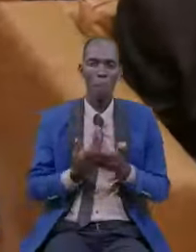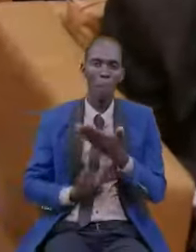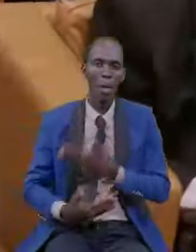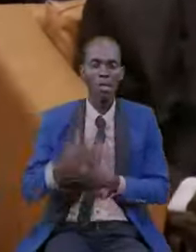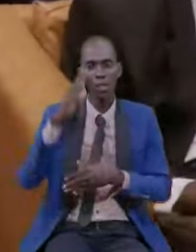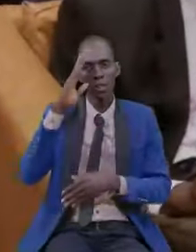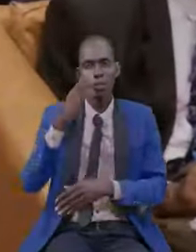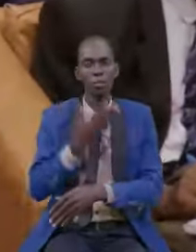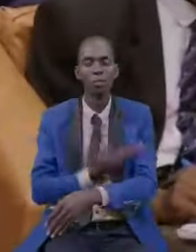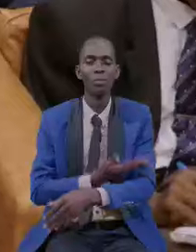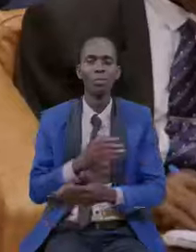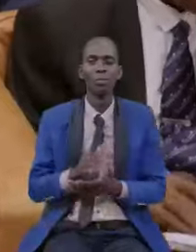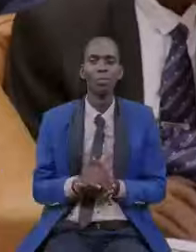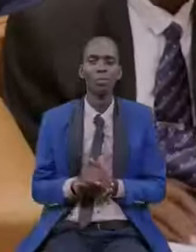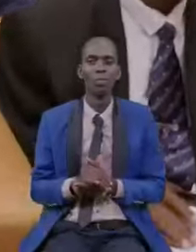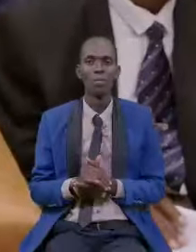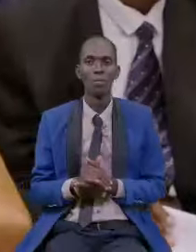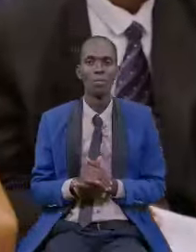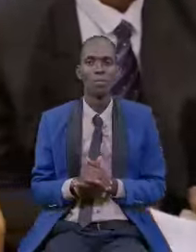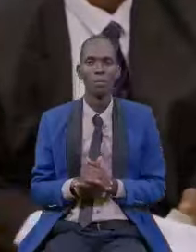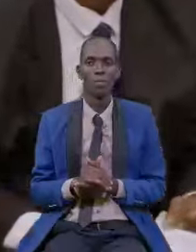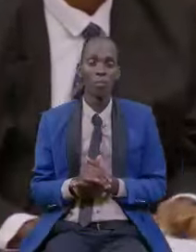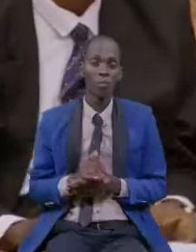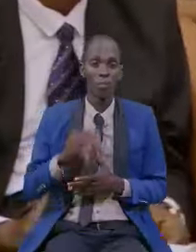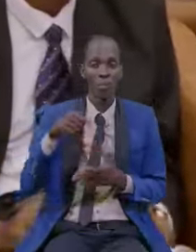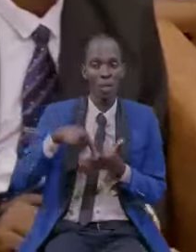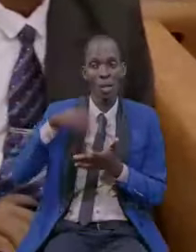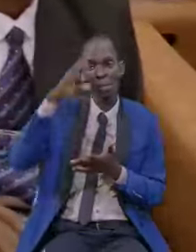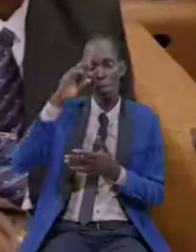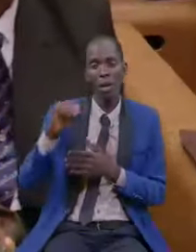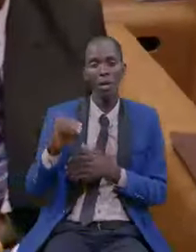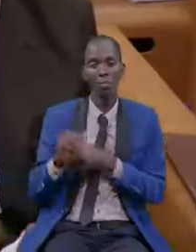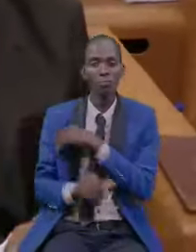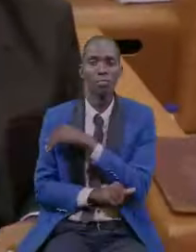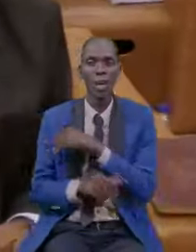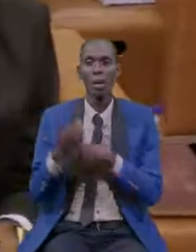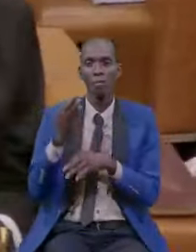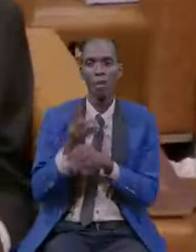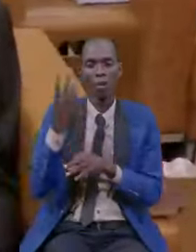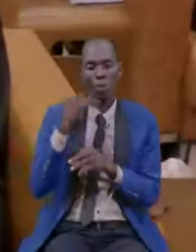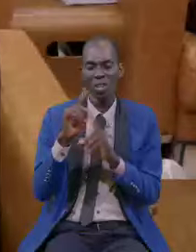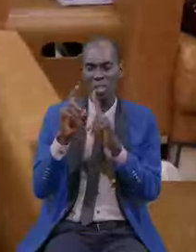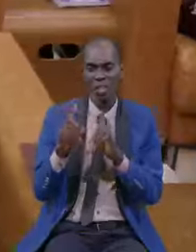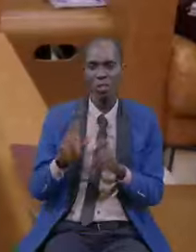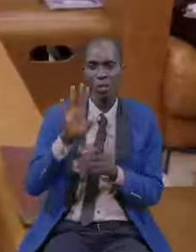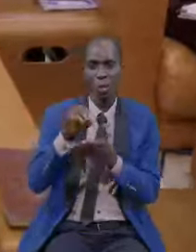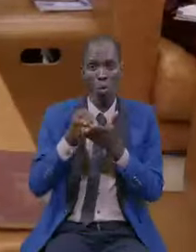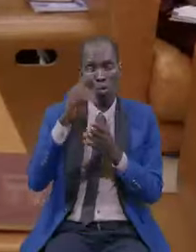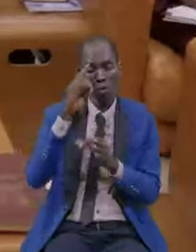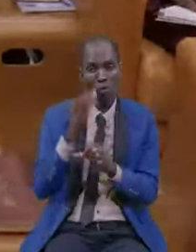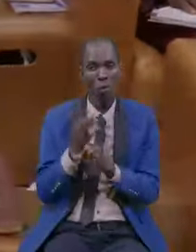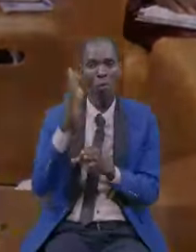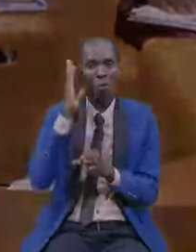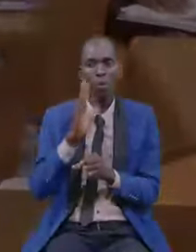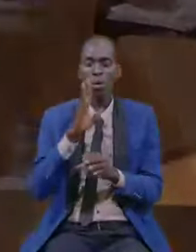son. His faith was tested. Your faith will be tested. Your